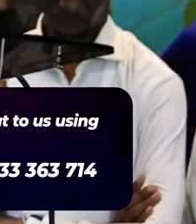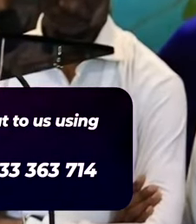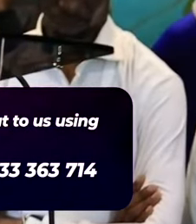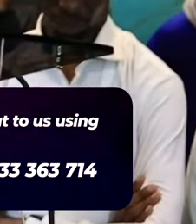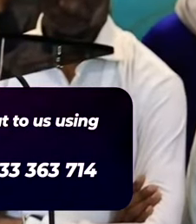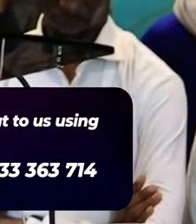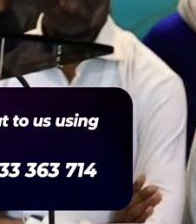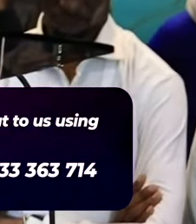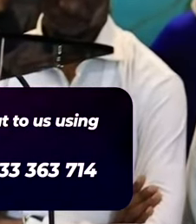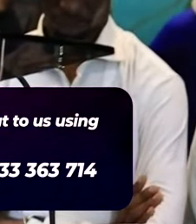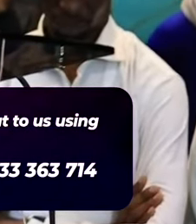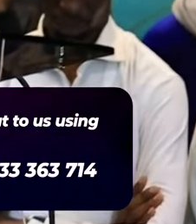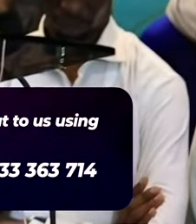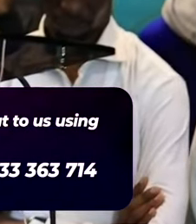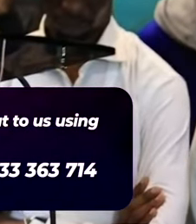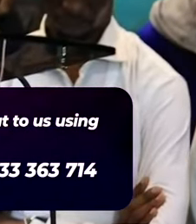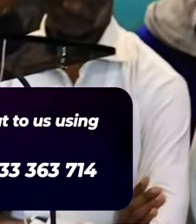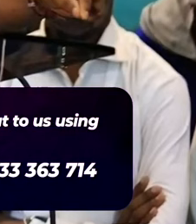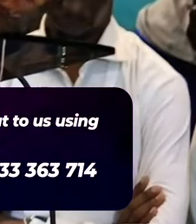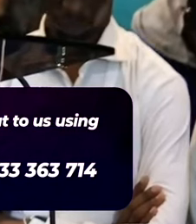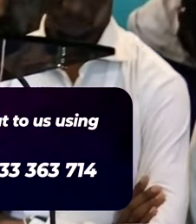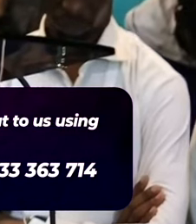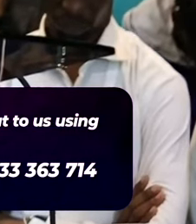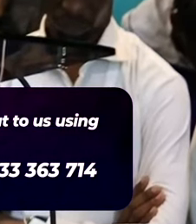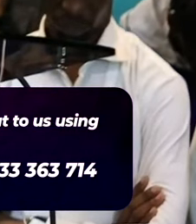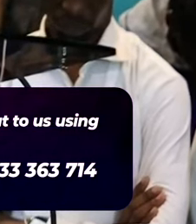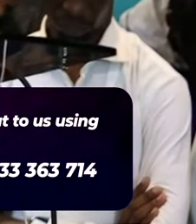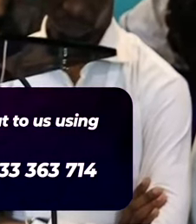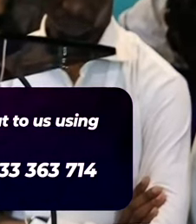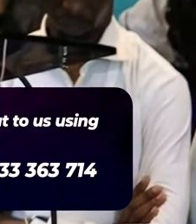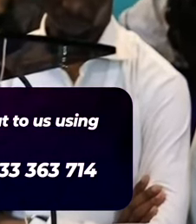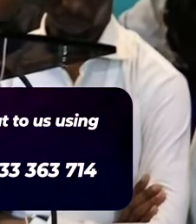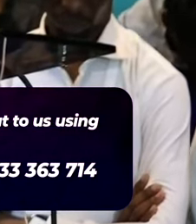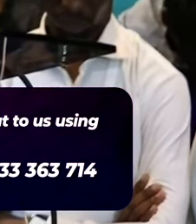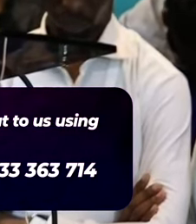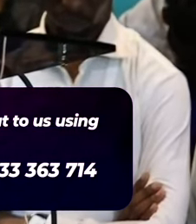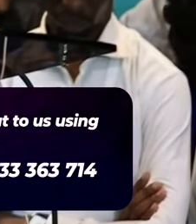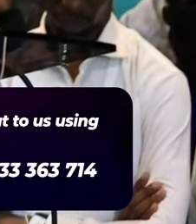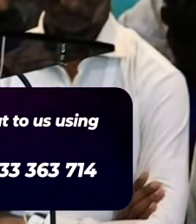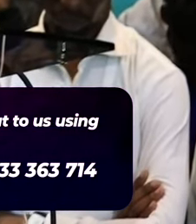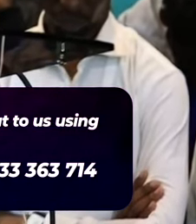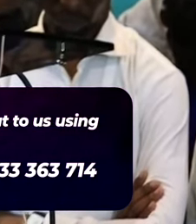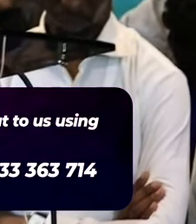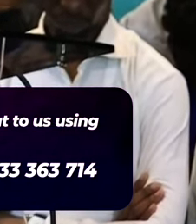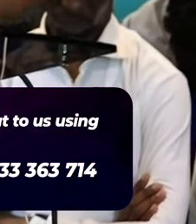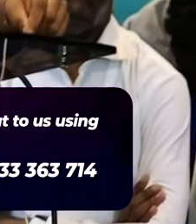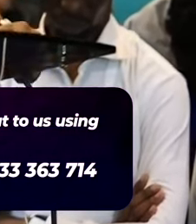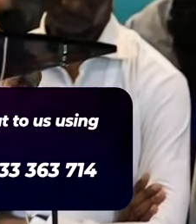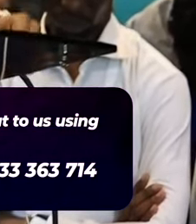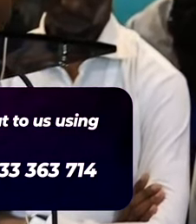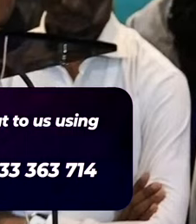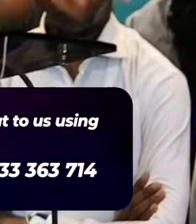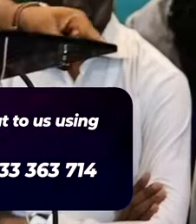Lord and personal Savior, or at best, recommit again to the Lord. May it